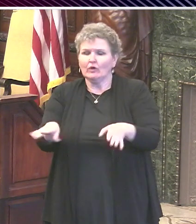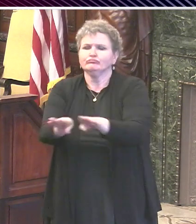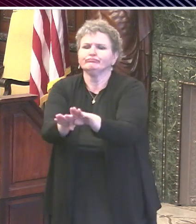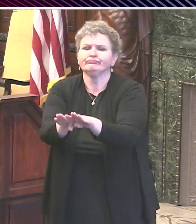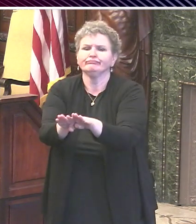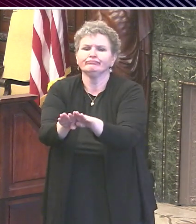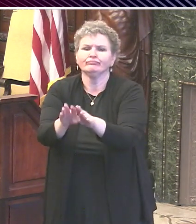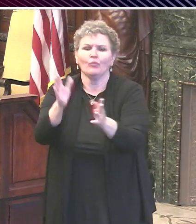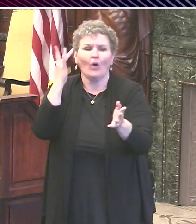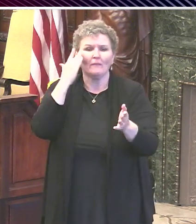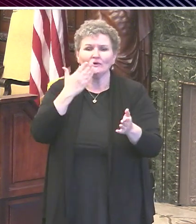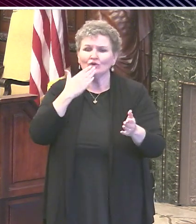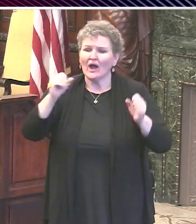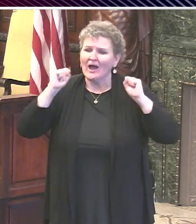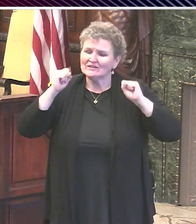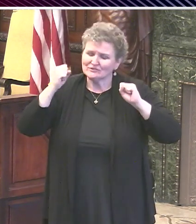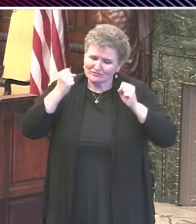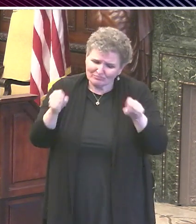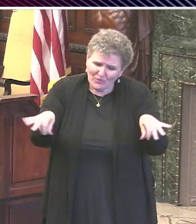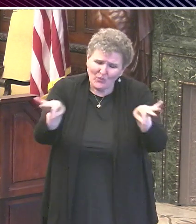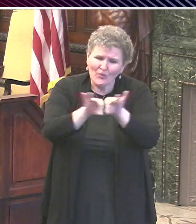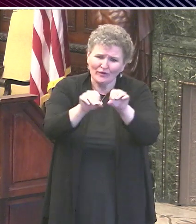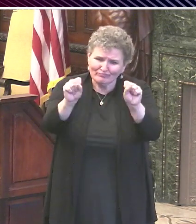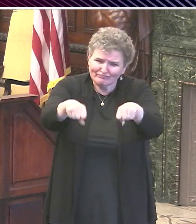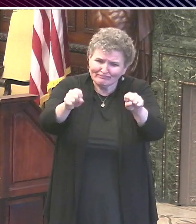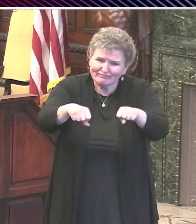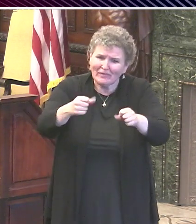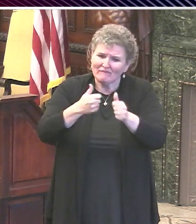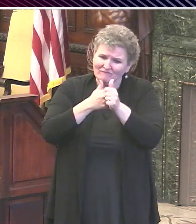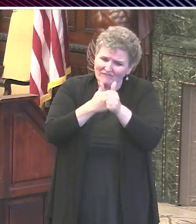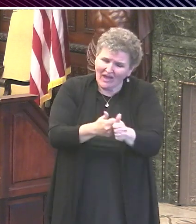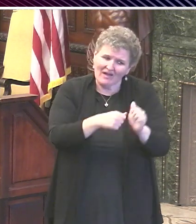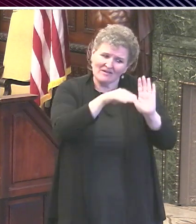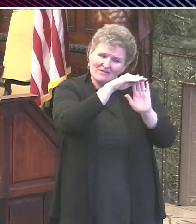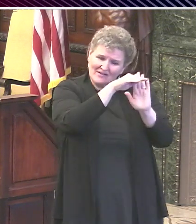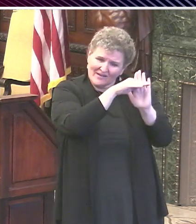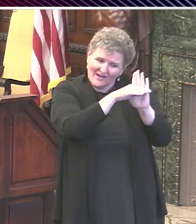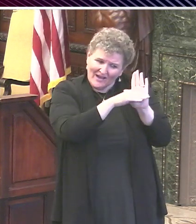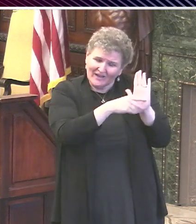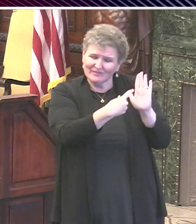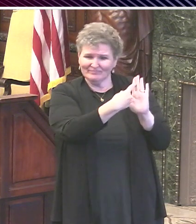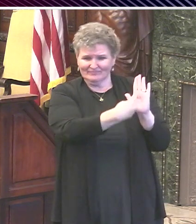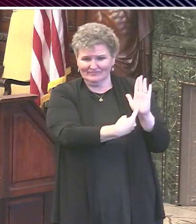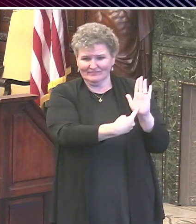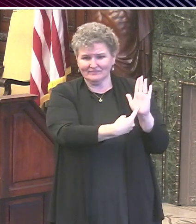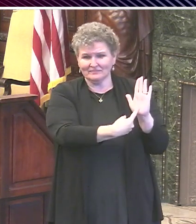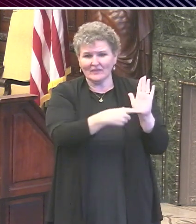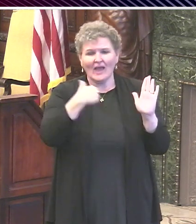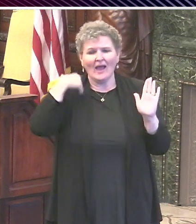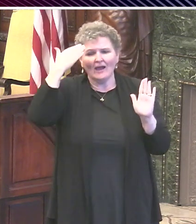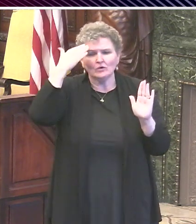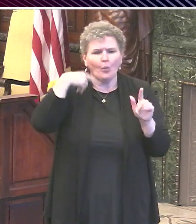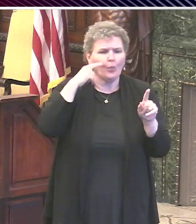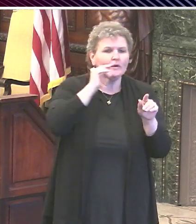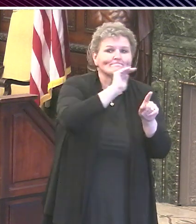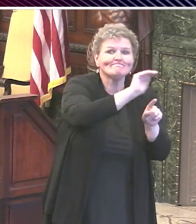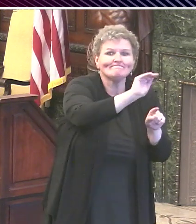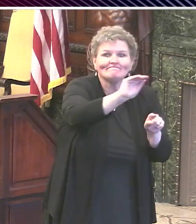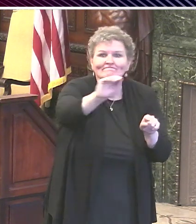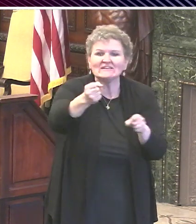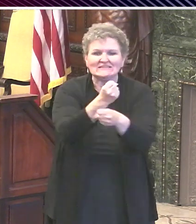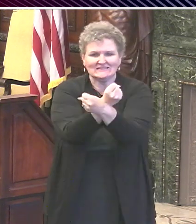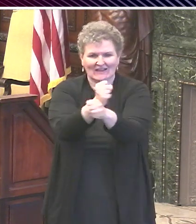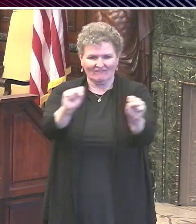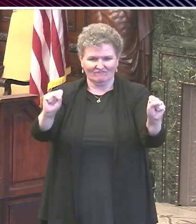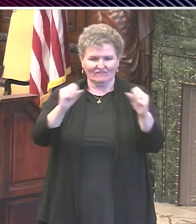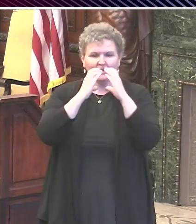for health, if they follow these very strict safety standards. Then let me remind everyone of the safety precautions. Masks are